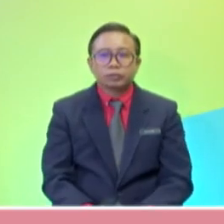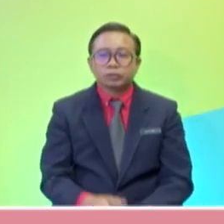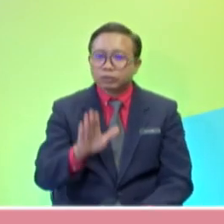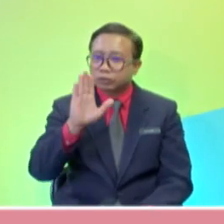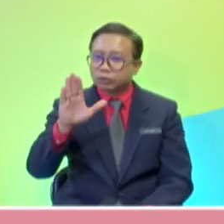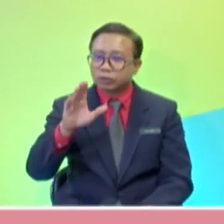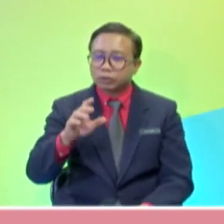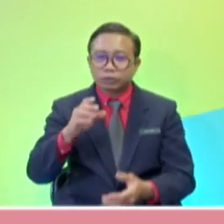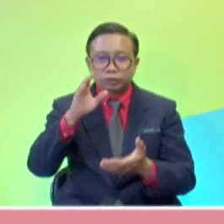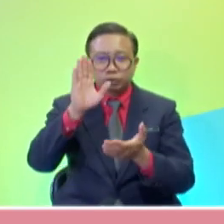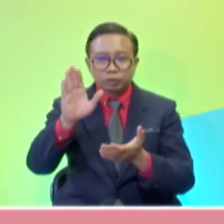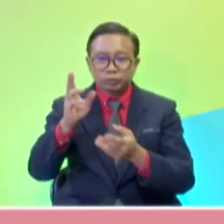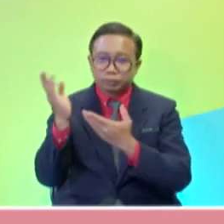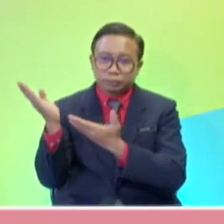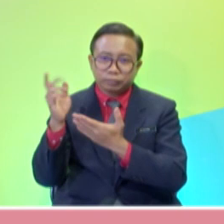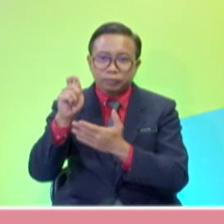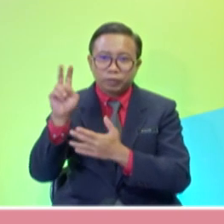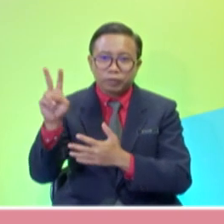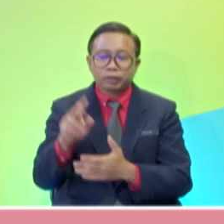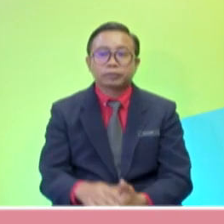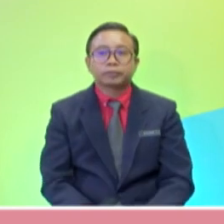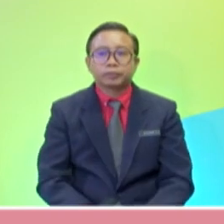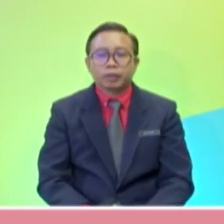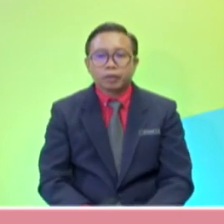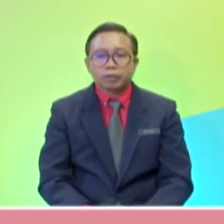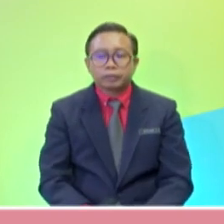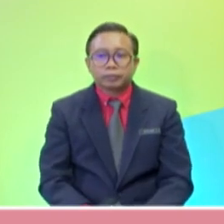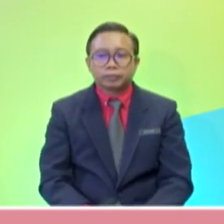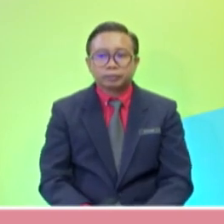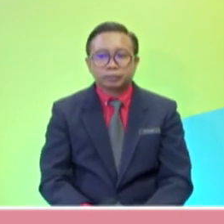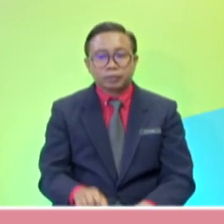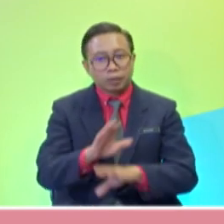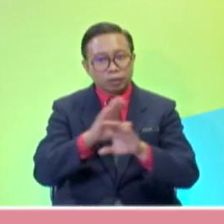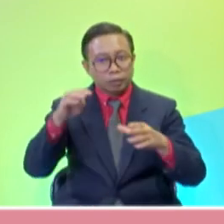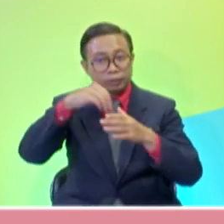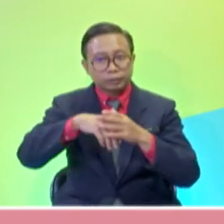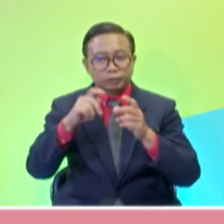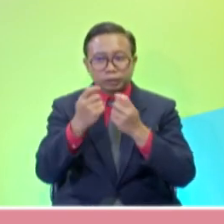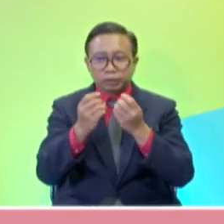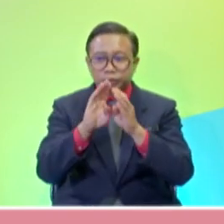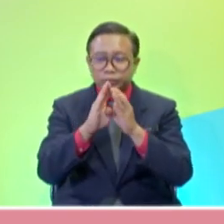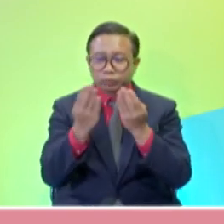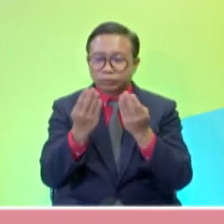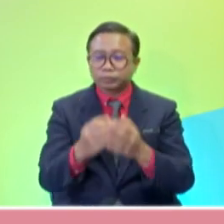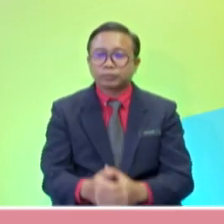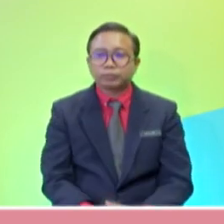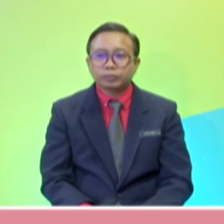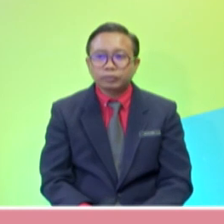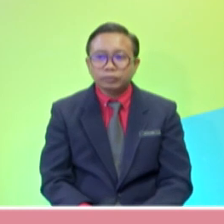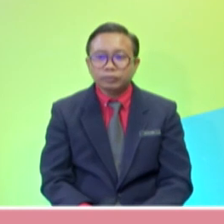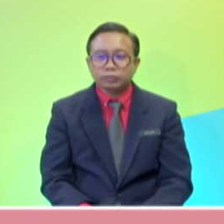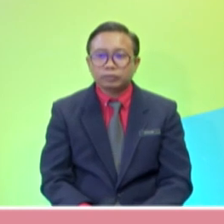your screen. Okay, they can also guys? write this down because this is not in the textbook. Yeah, it's not in the textbook.